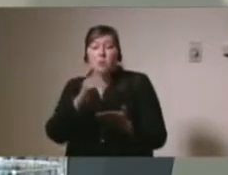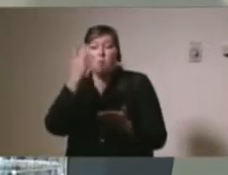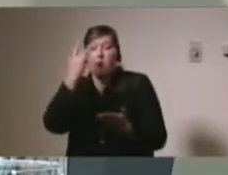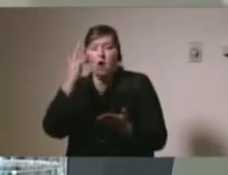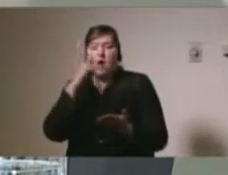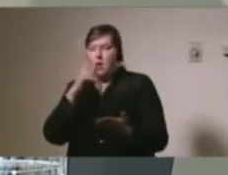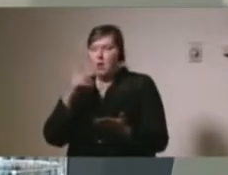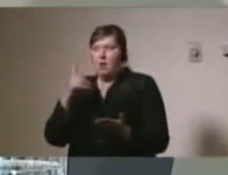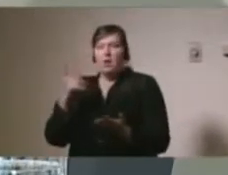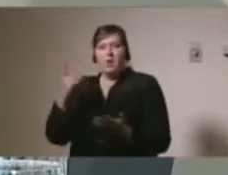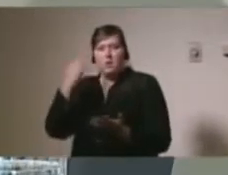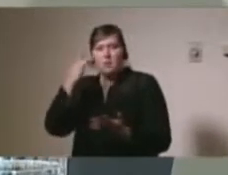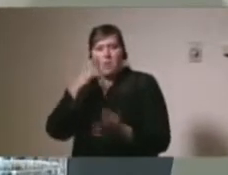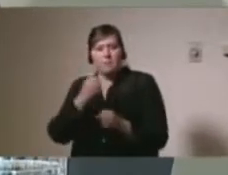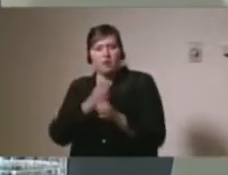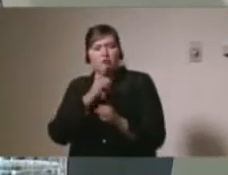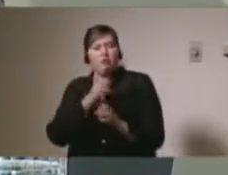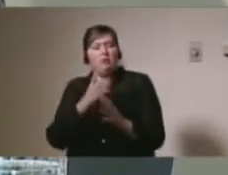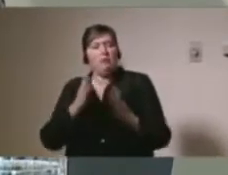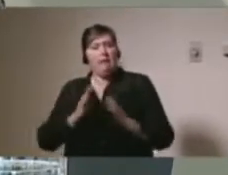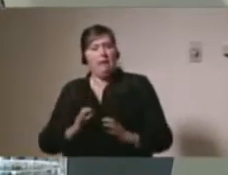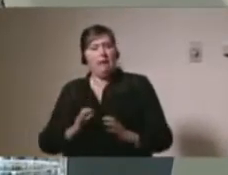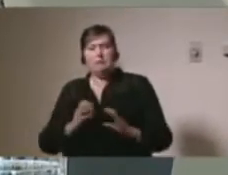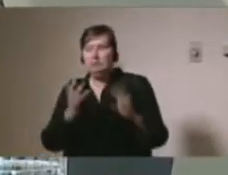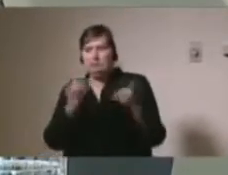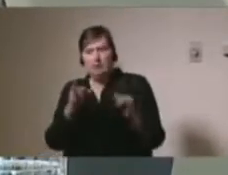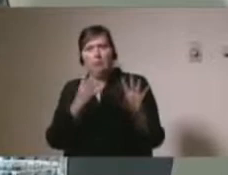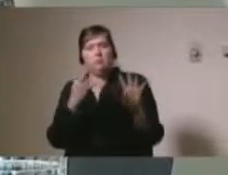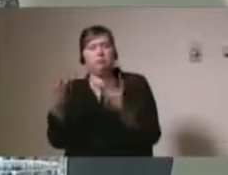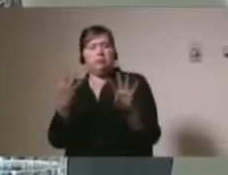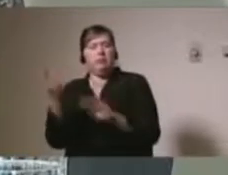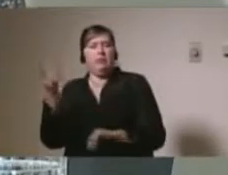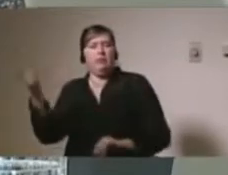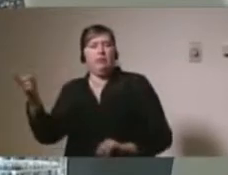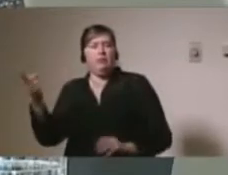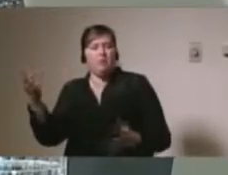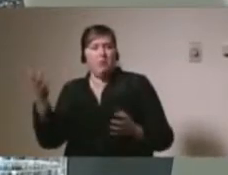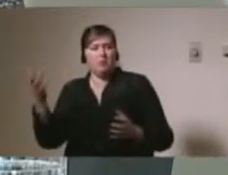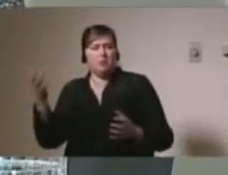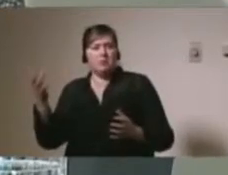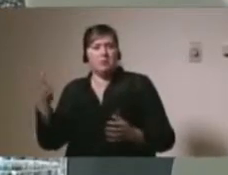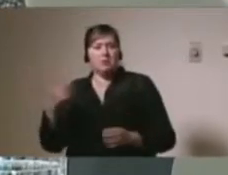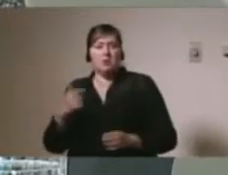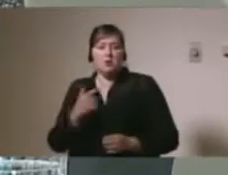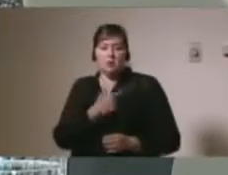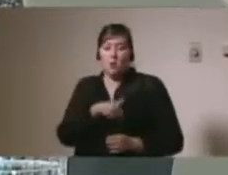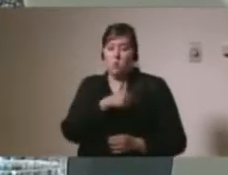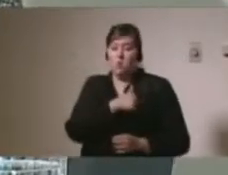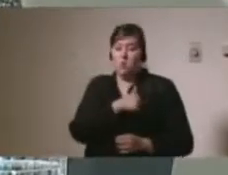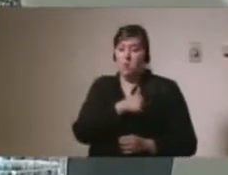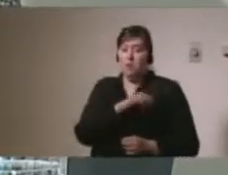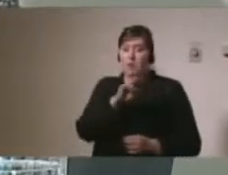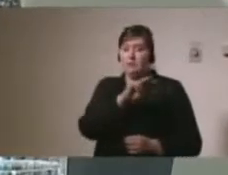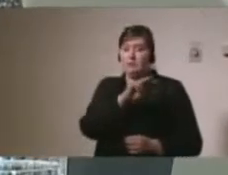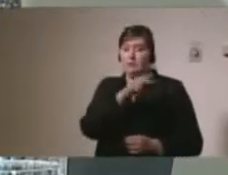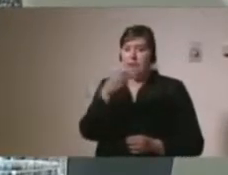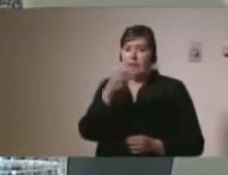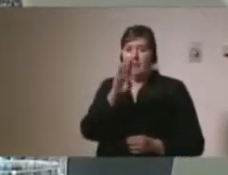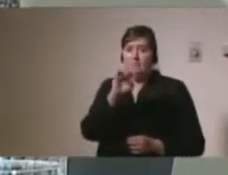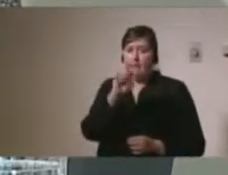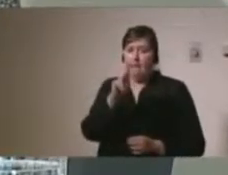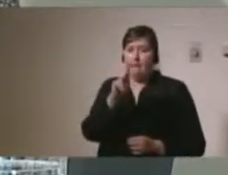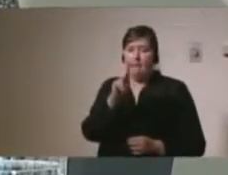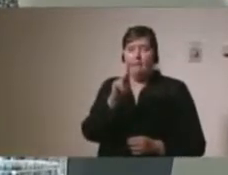faced a lot was that we would offer loans to clients, but we weren't equipping them. We're often the second bank